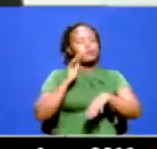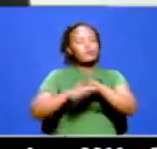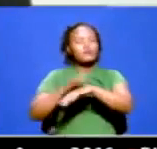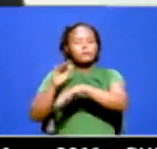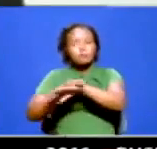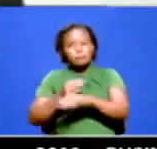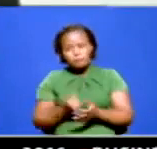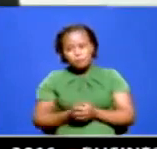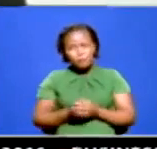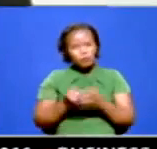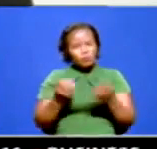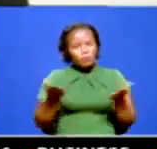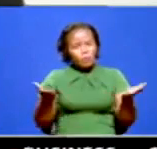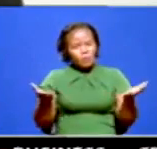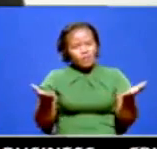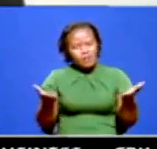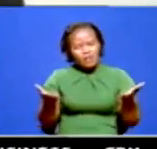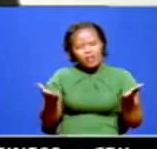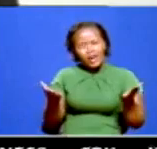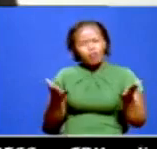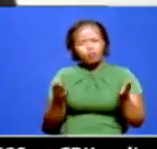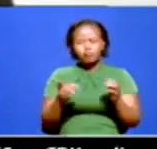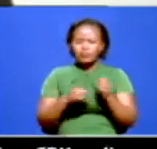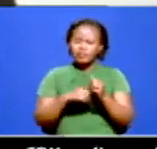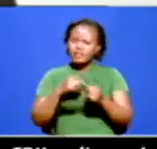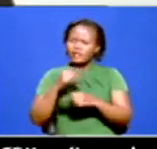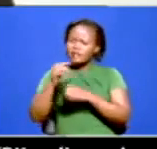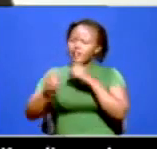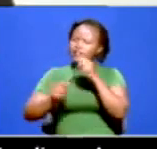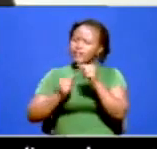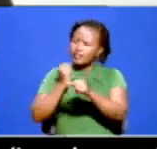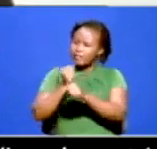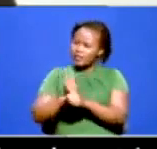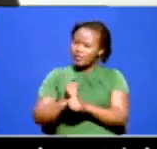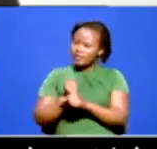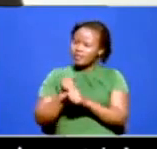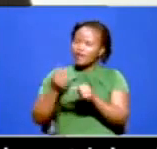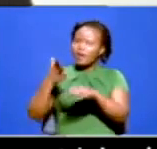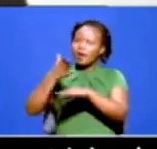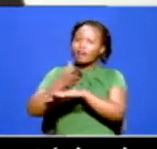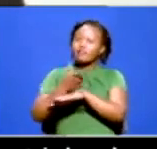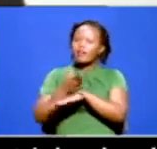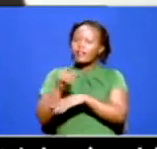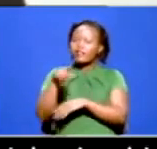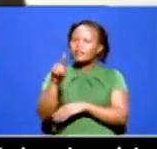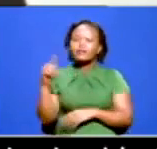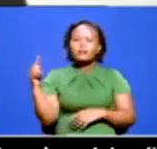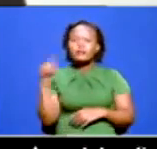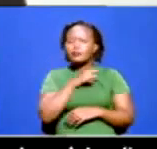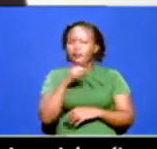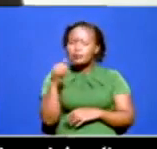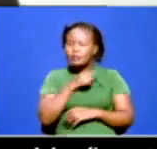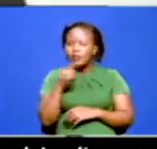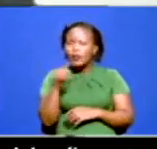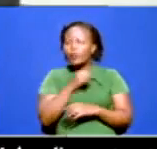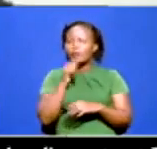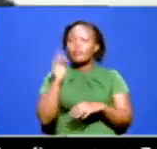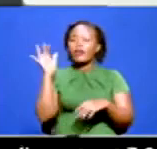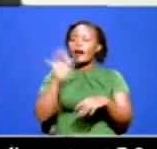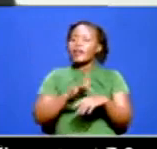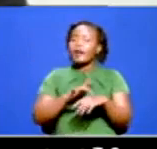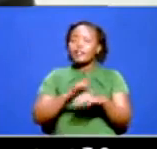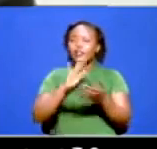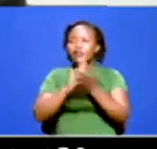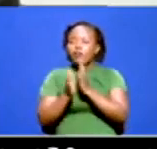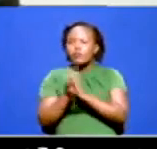about the Eladi attack. 6 years on, roughly 6 years on after that very horrible attack. Without going into the